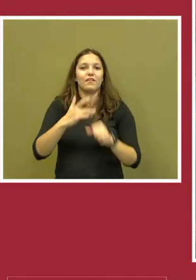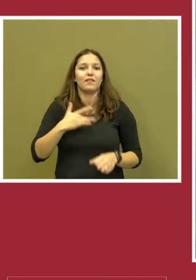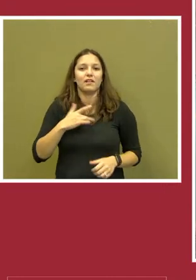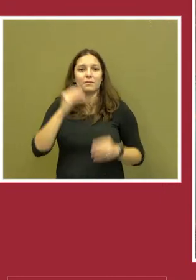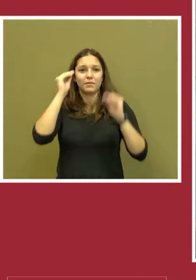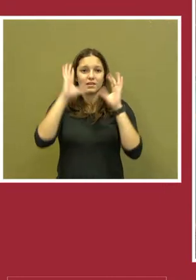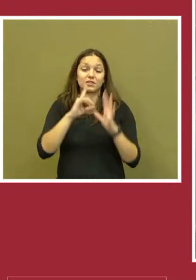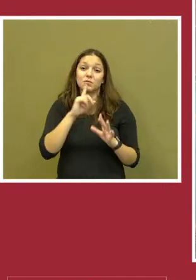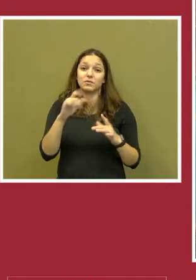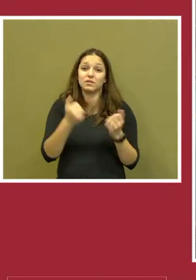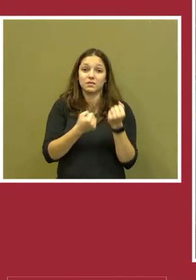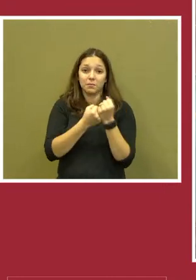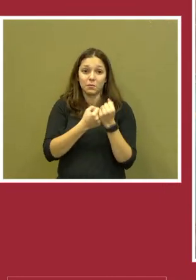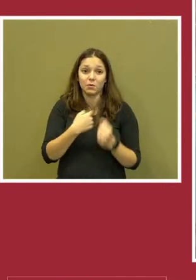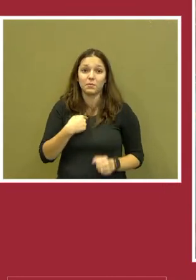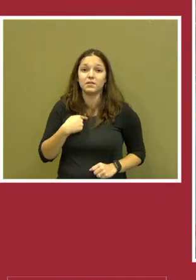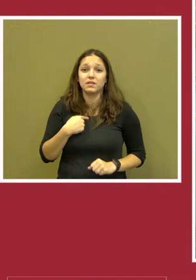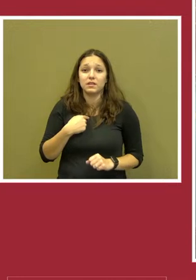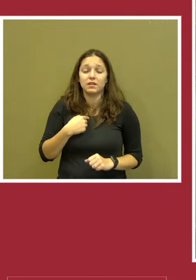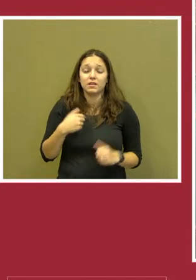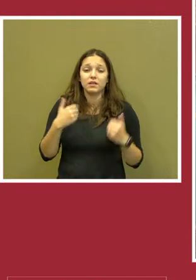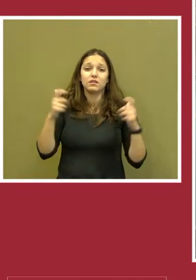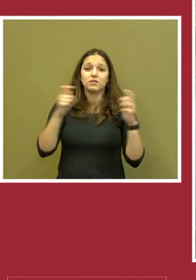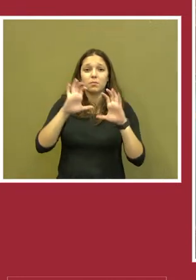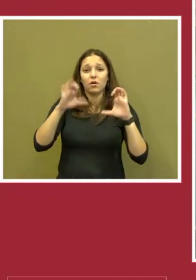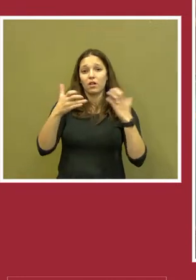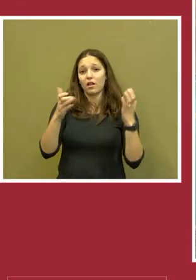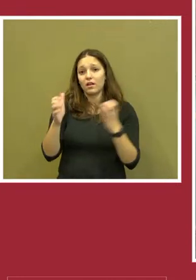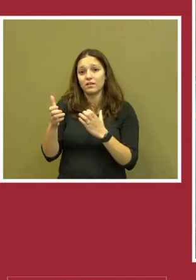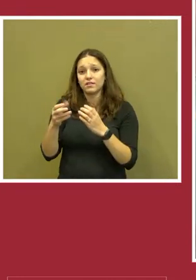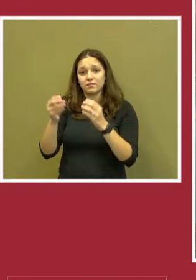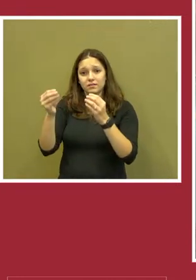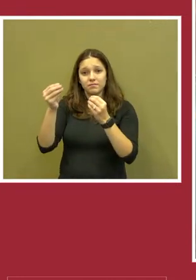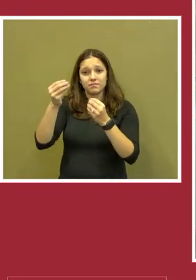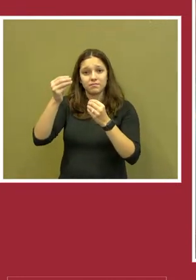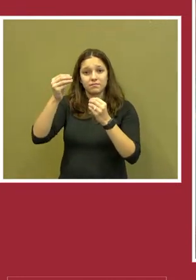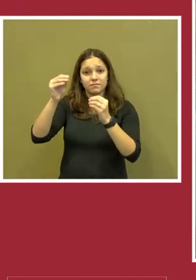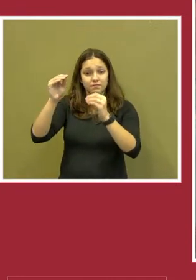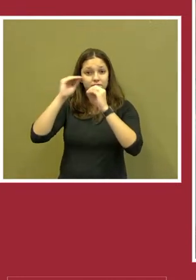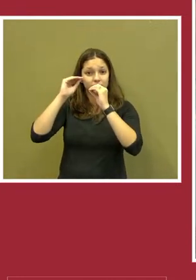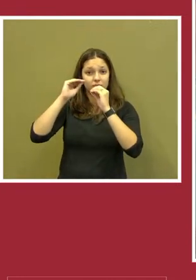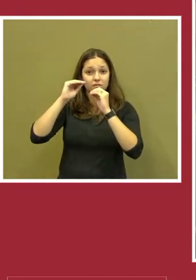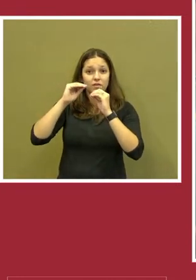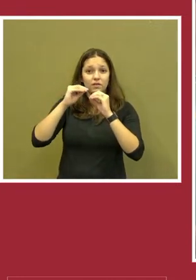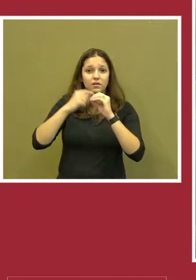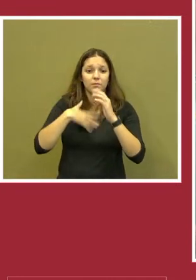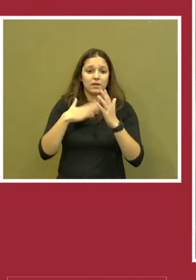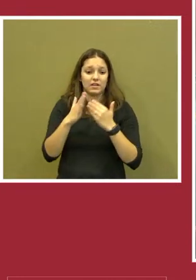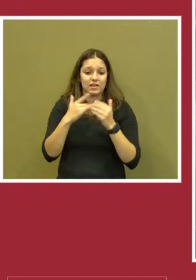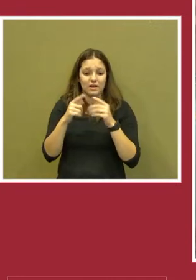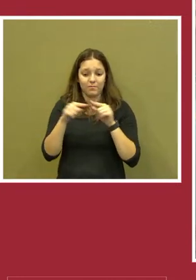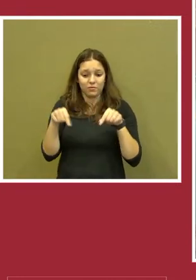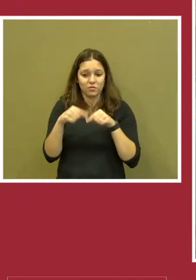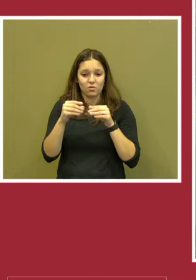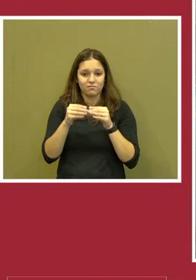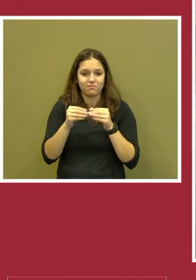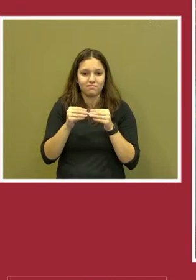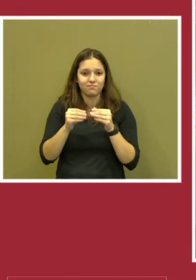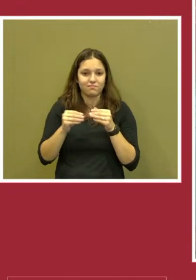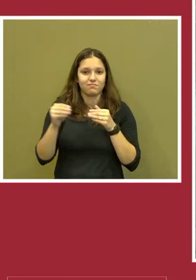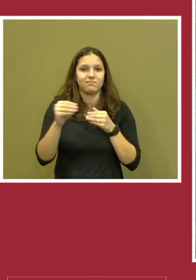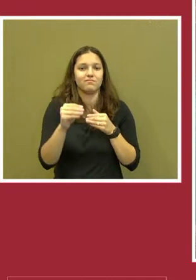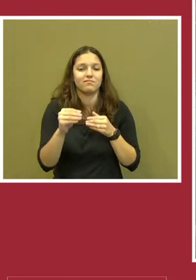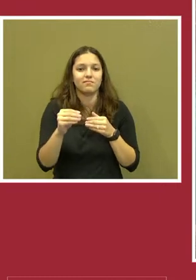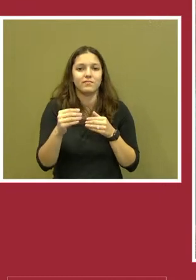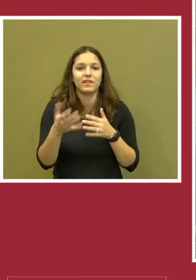teachers have really supported me, and having smaller classes have taught me that it pushed me out of my comfort zone to ask for help and